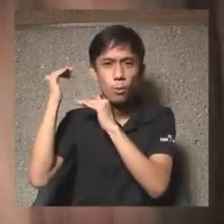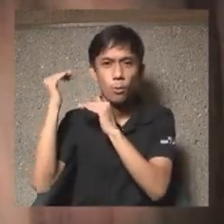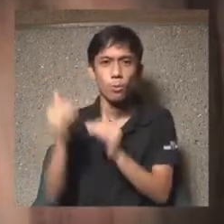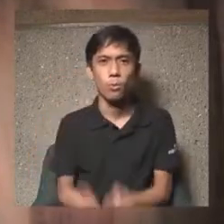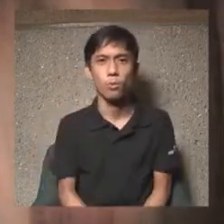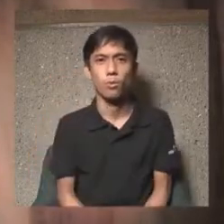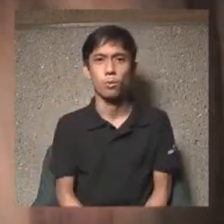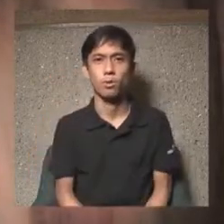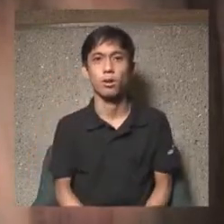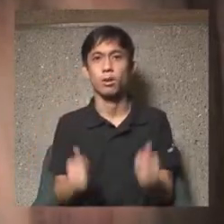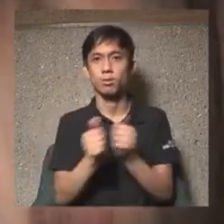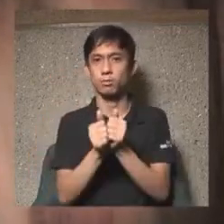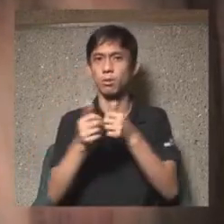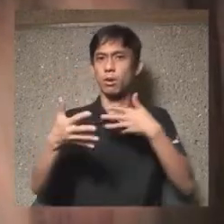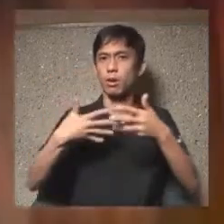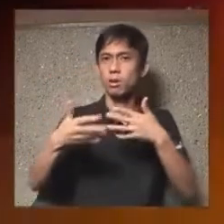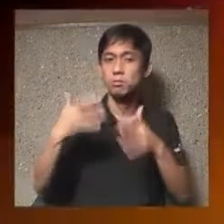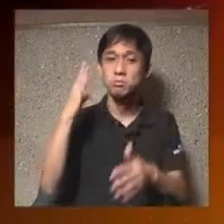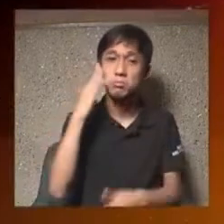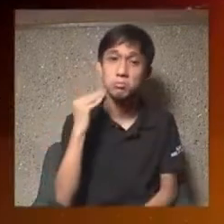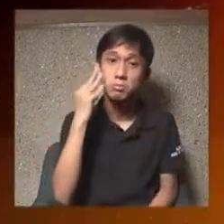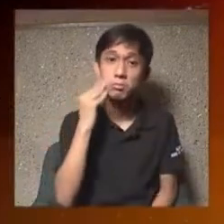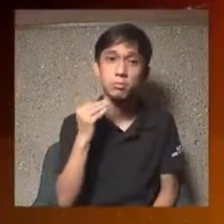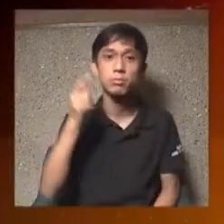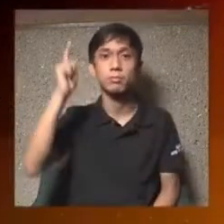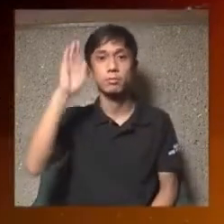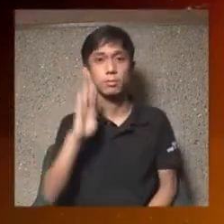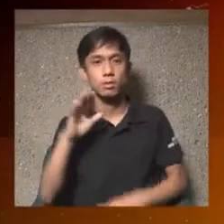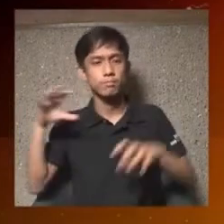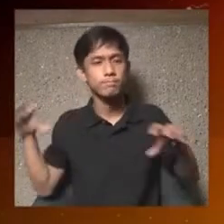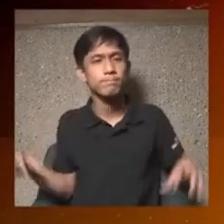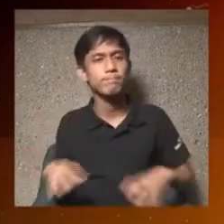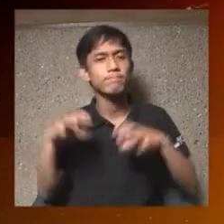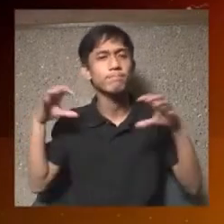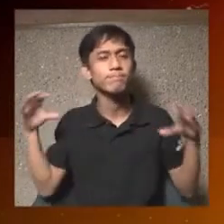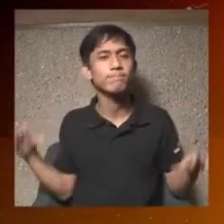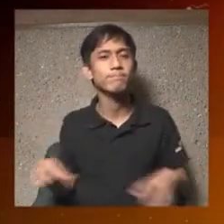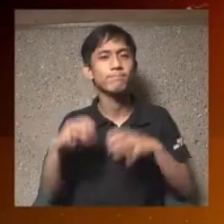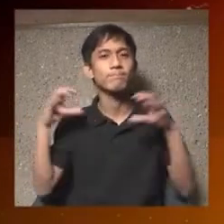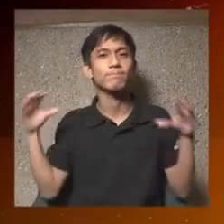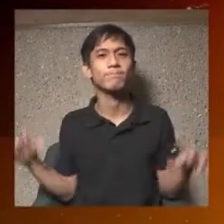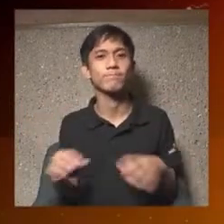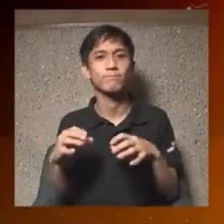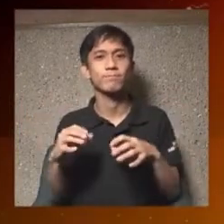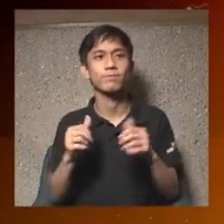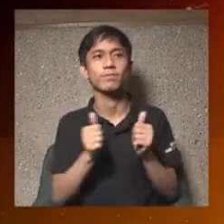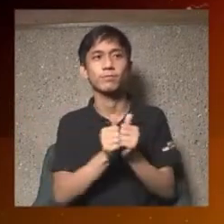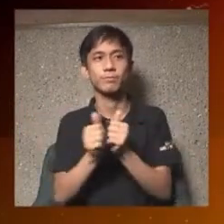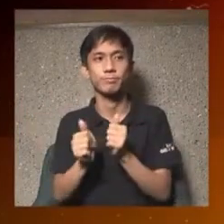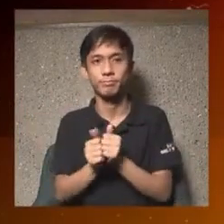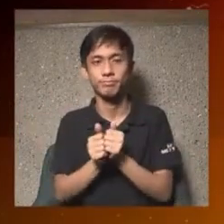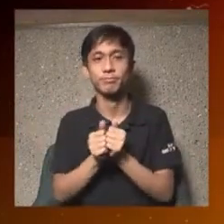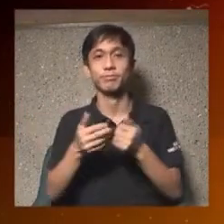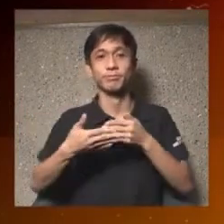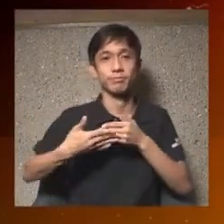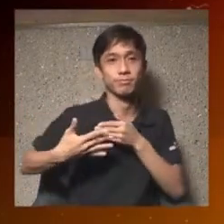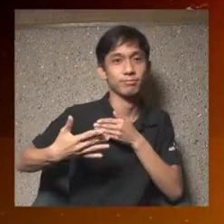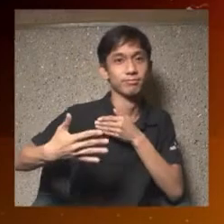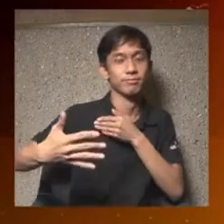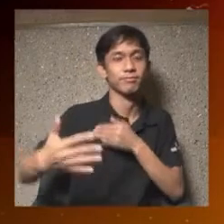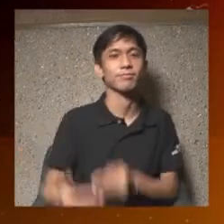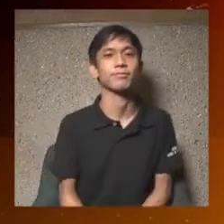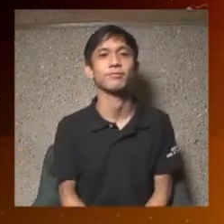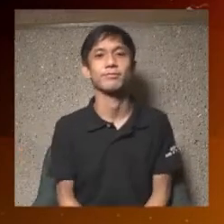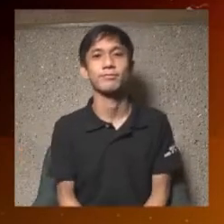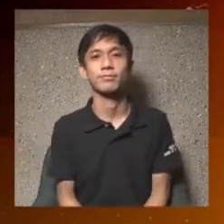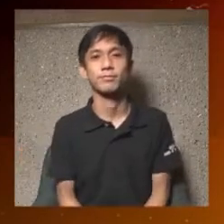with you, and in you, even through the good, the bad, and the ugly, because He